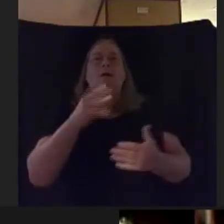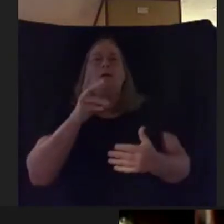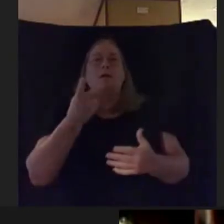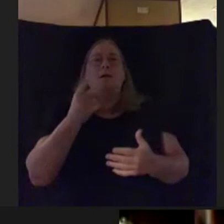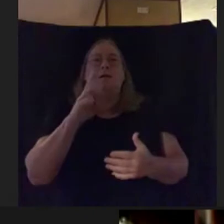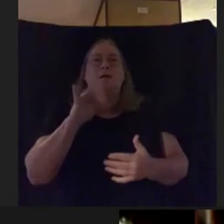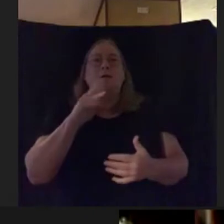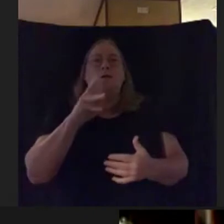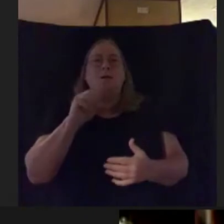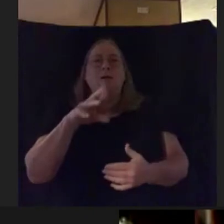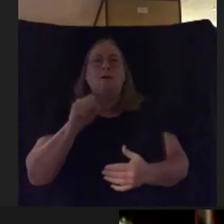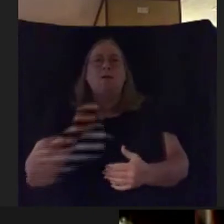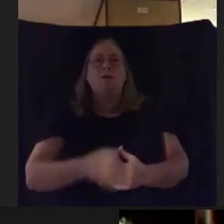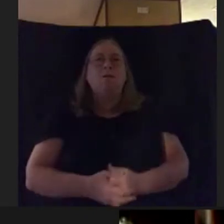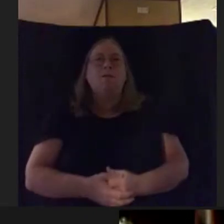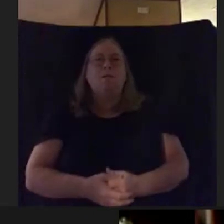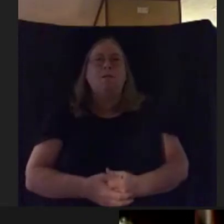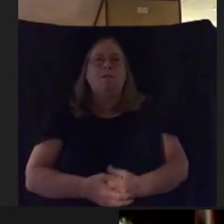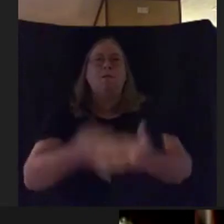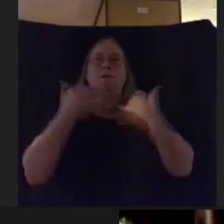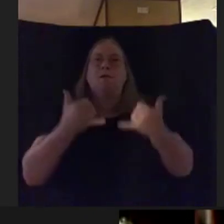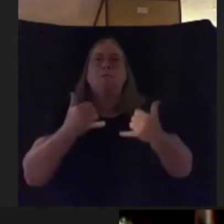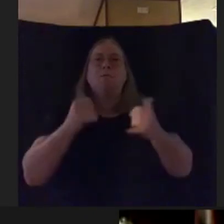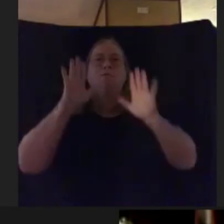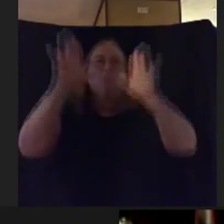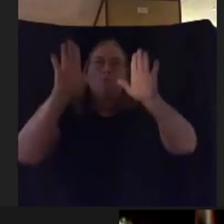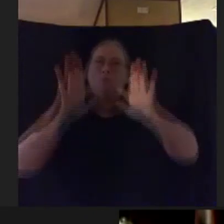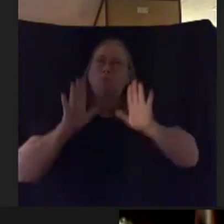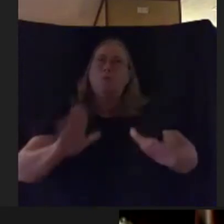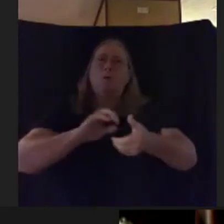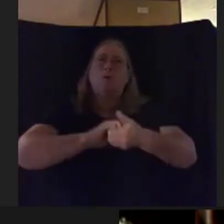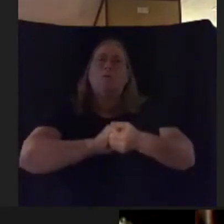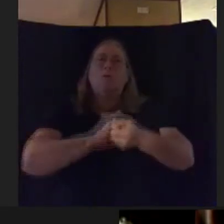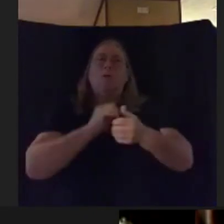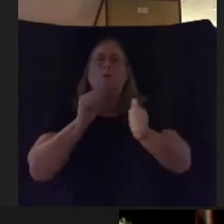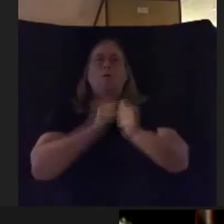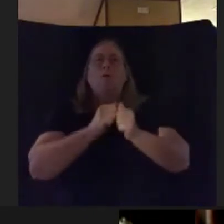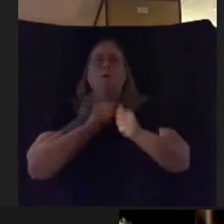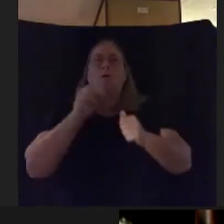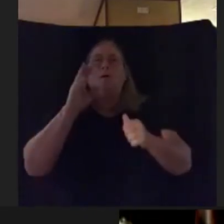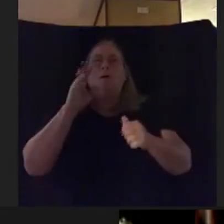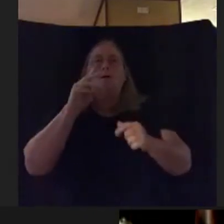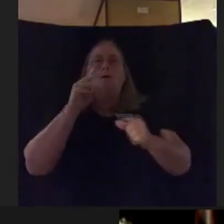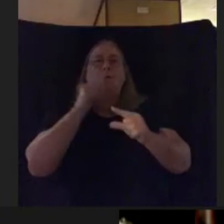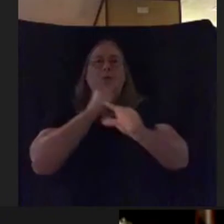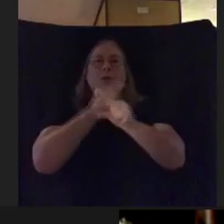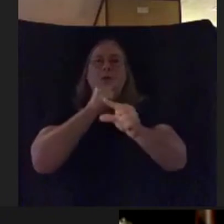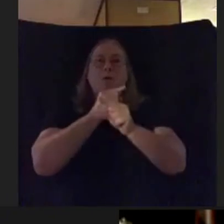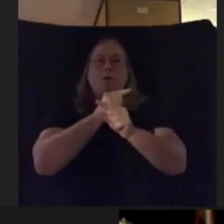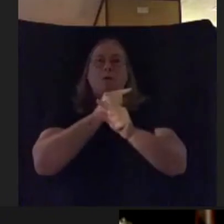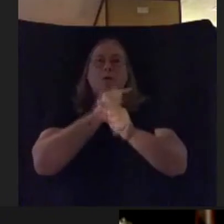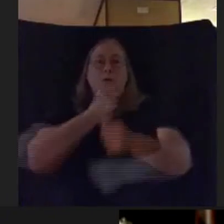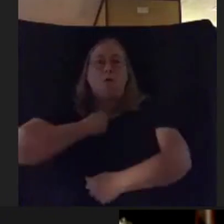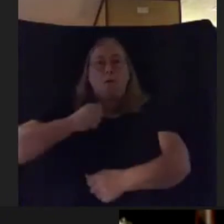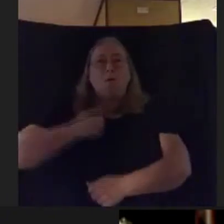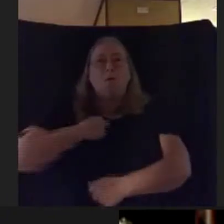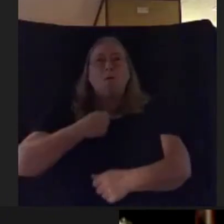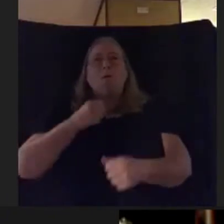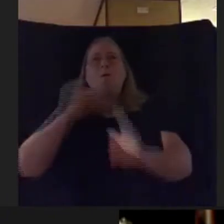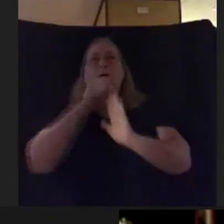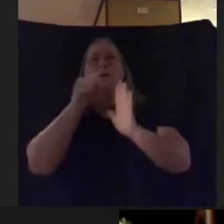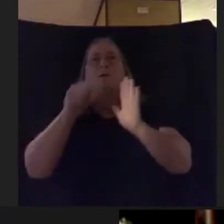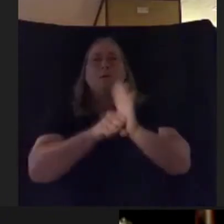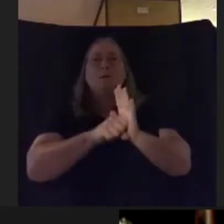yeah, we have had a great partnership with our friends at the Mississippi National Guard, local law enforcement, state law